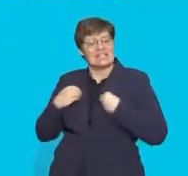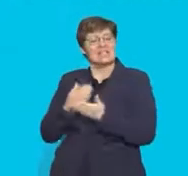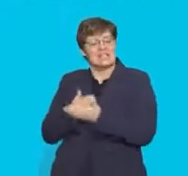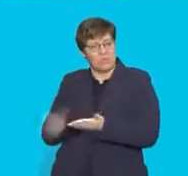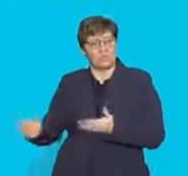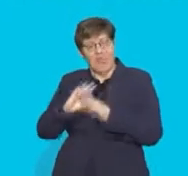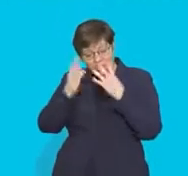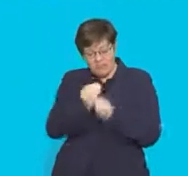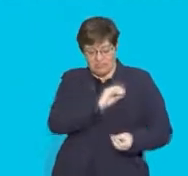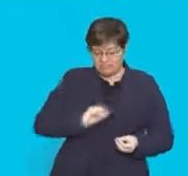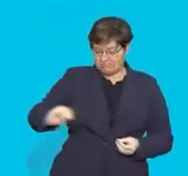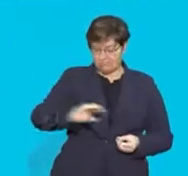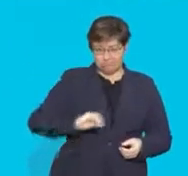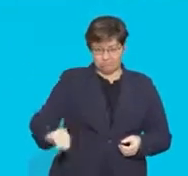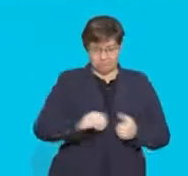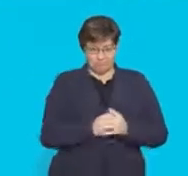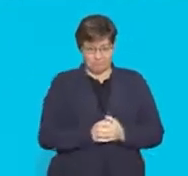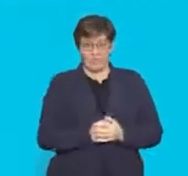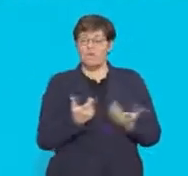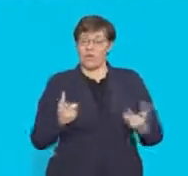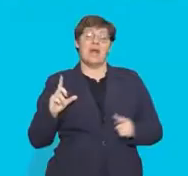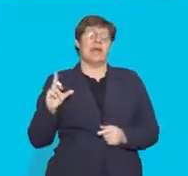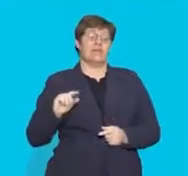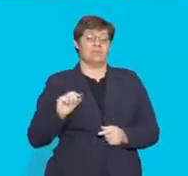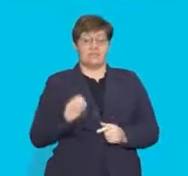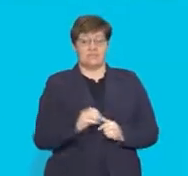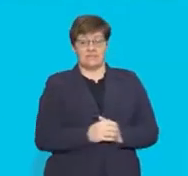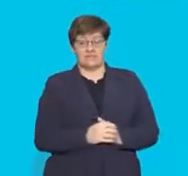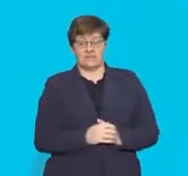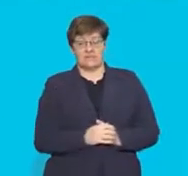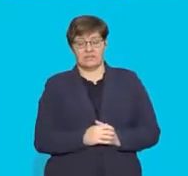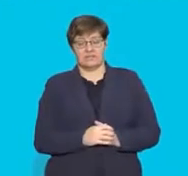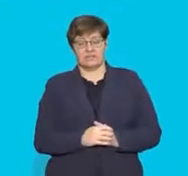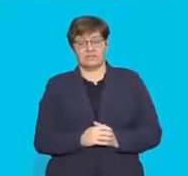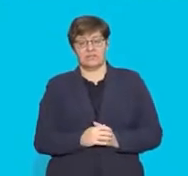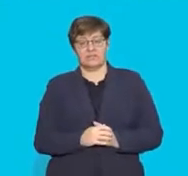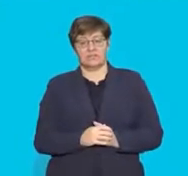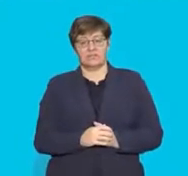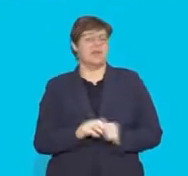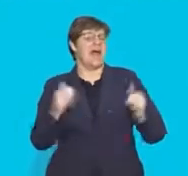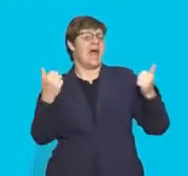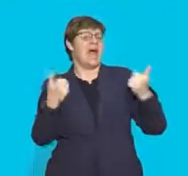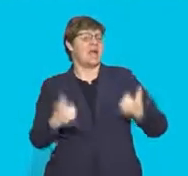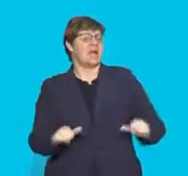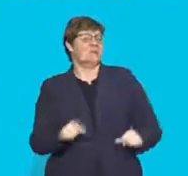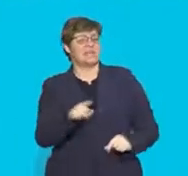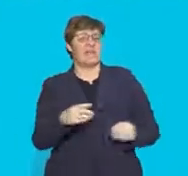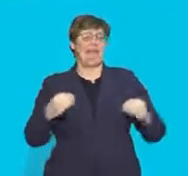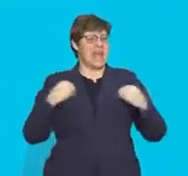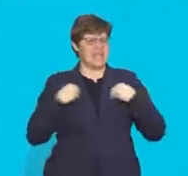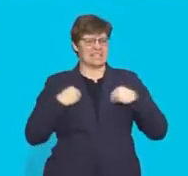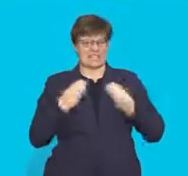disposal. Right. Now I'm going to tell you something very interesting. What type of an account is